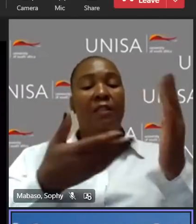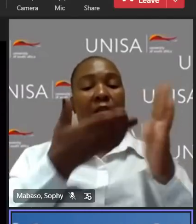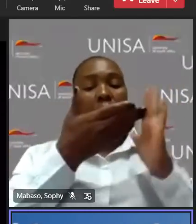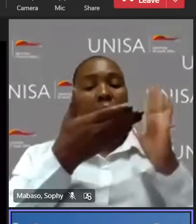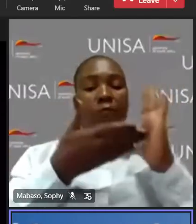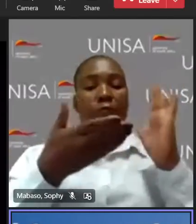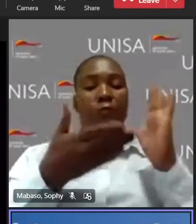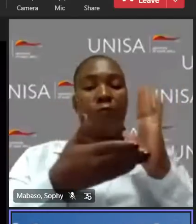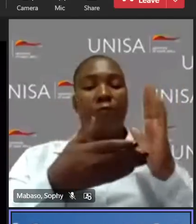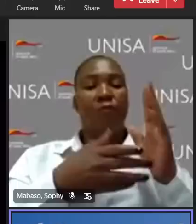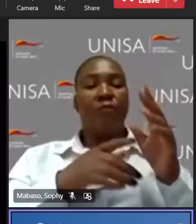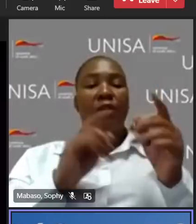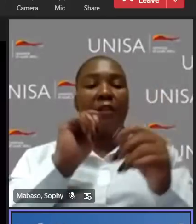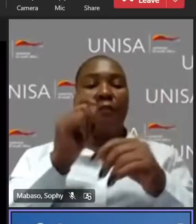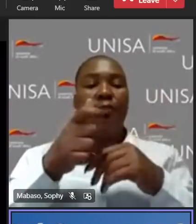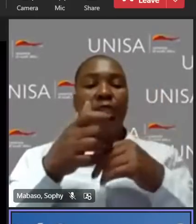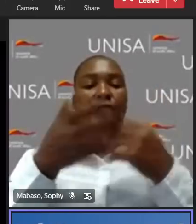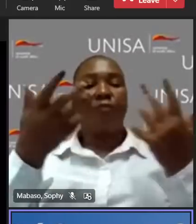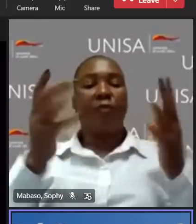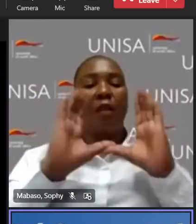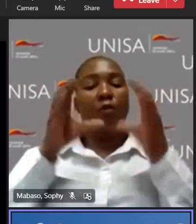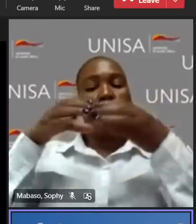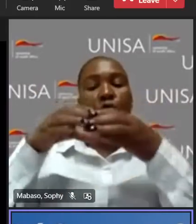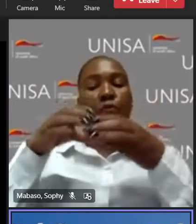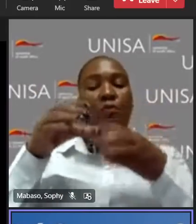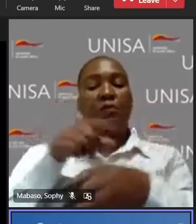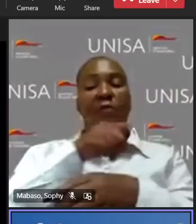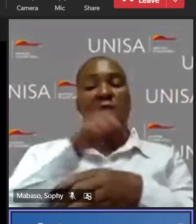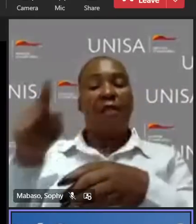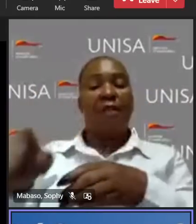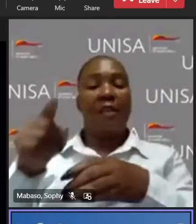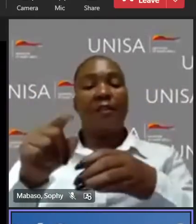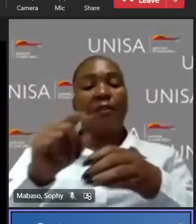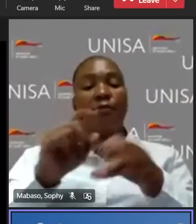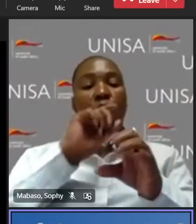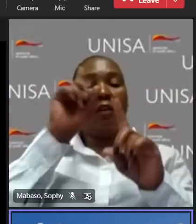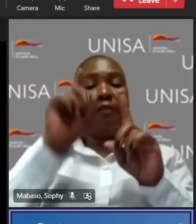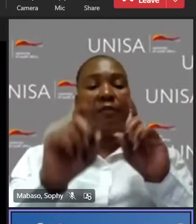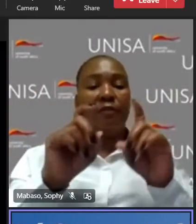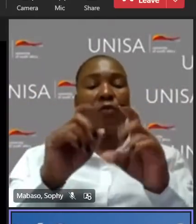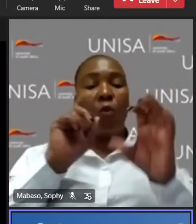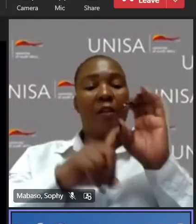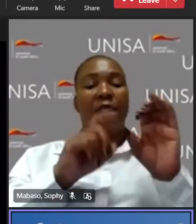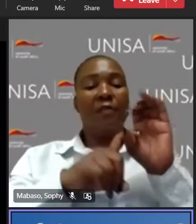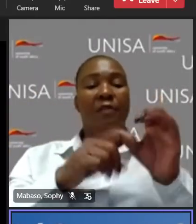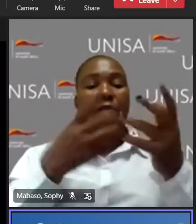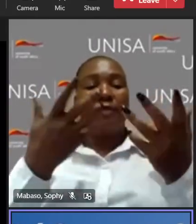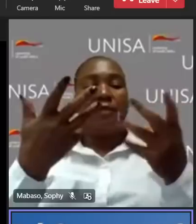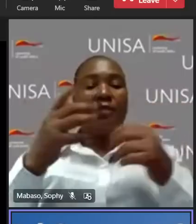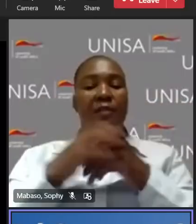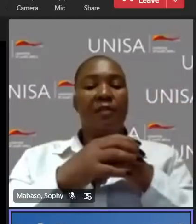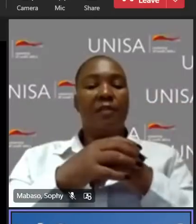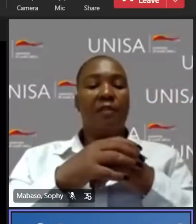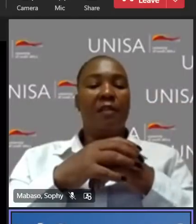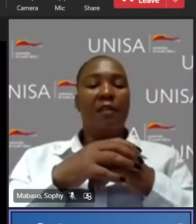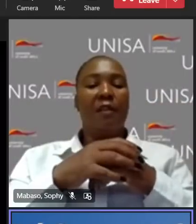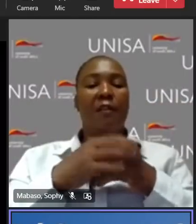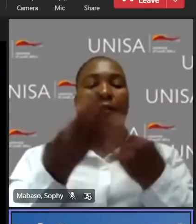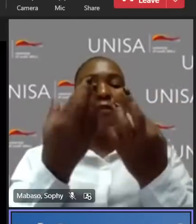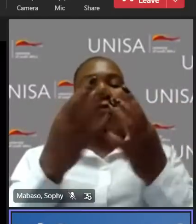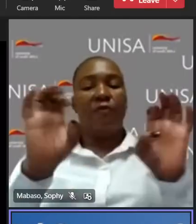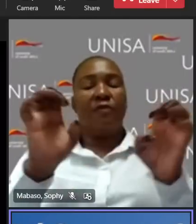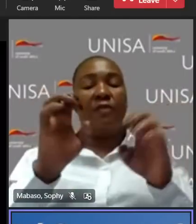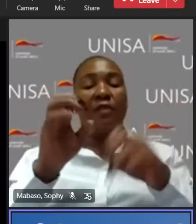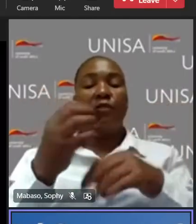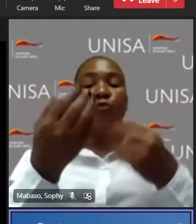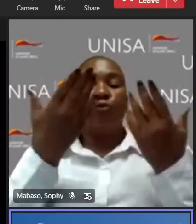fund. Yeah, the group of those qualifications are a lot actually. So students are free to